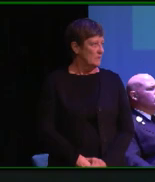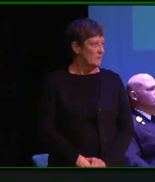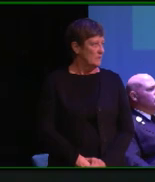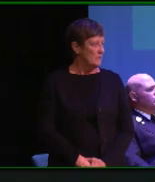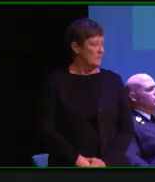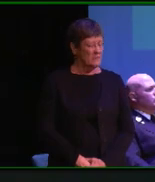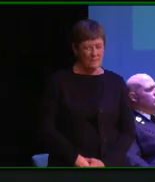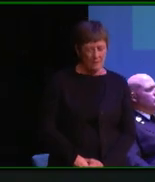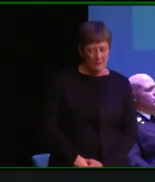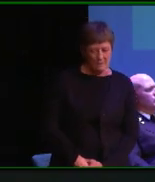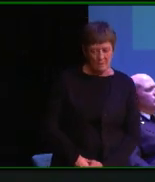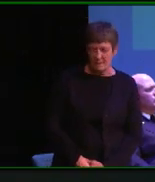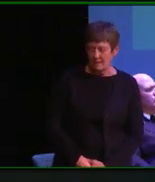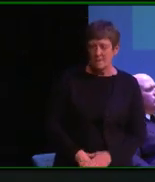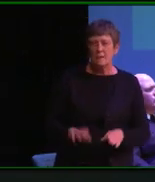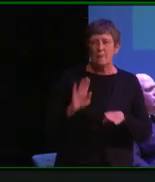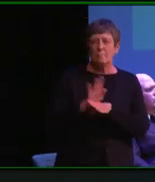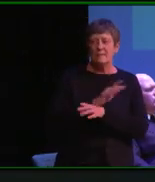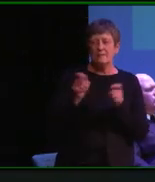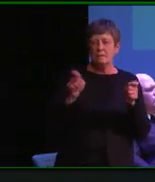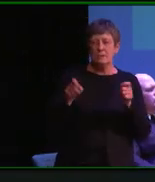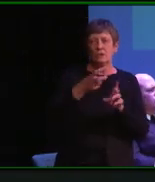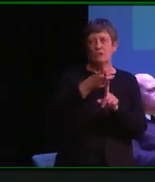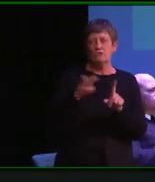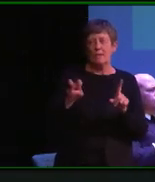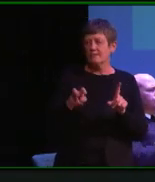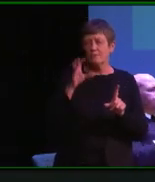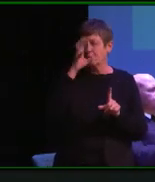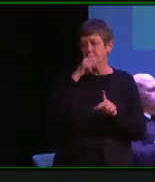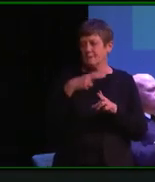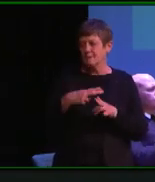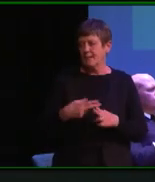Aidan Rock, Business Administration Transfer.